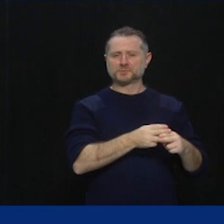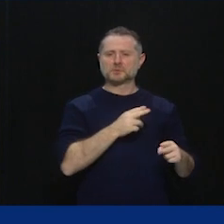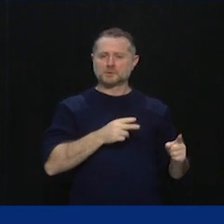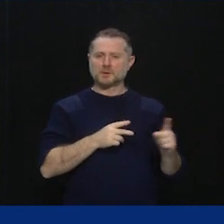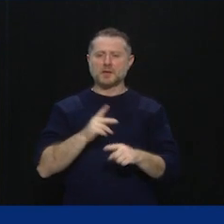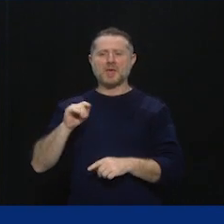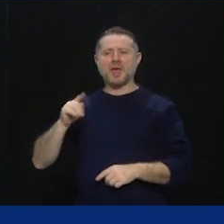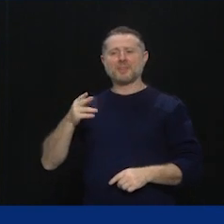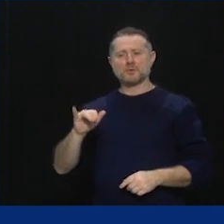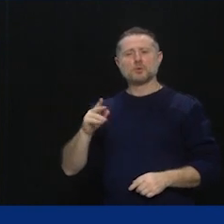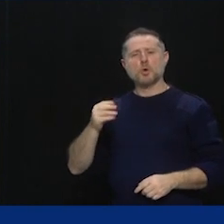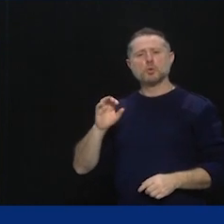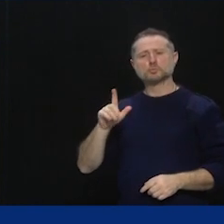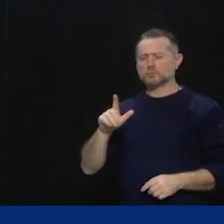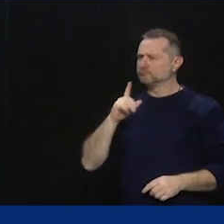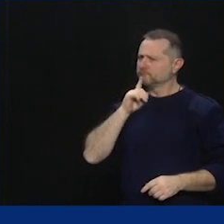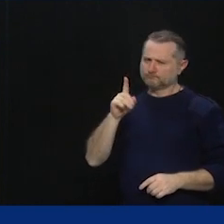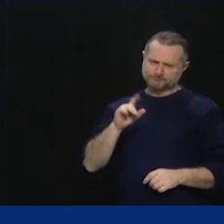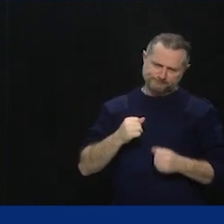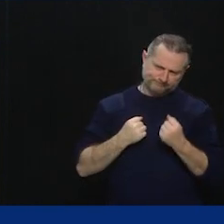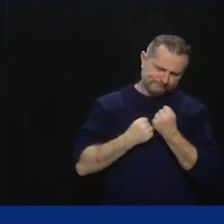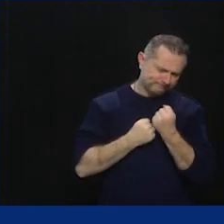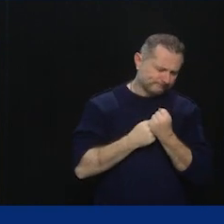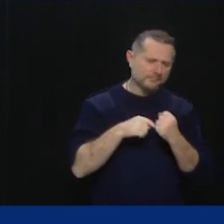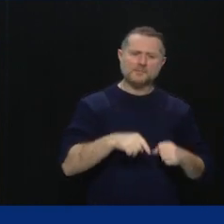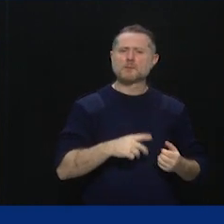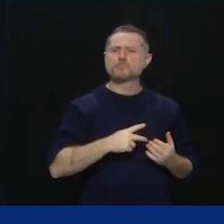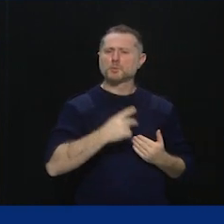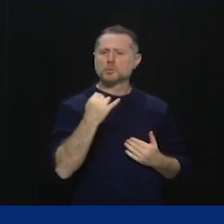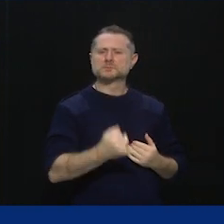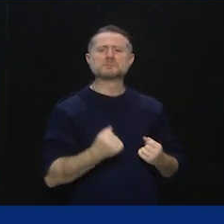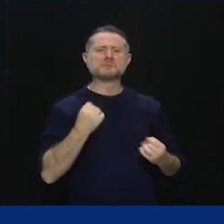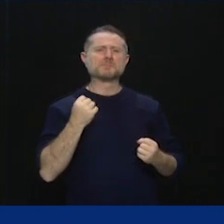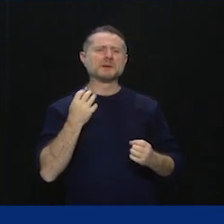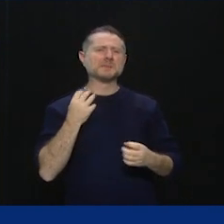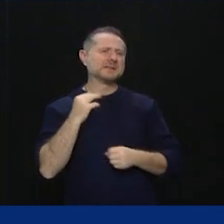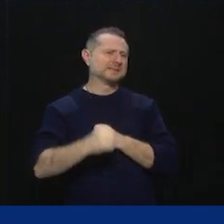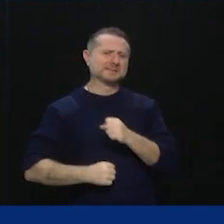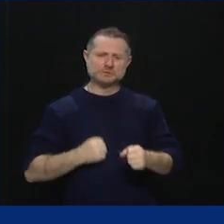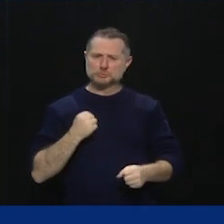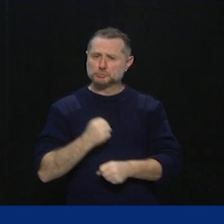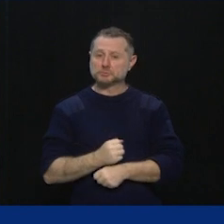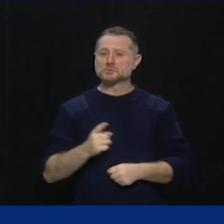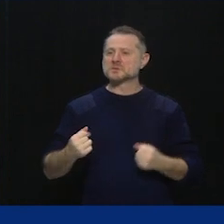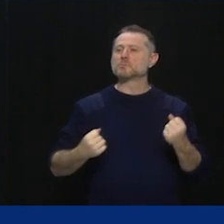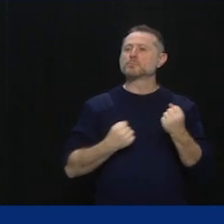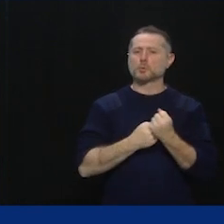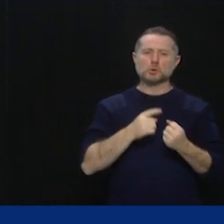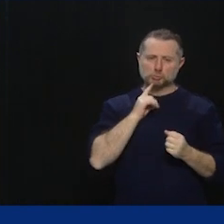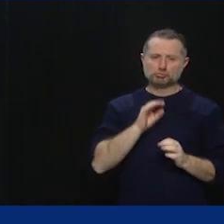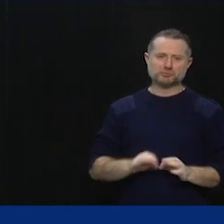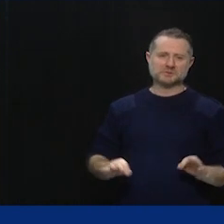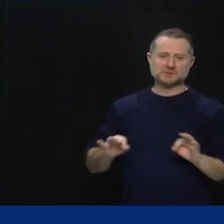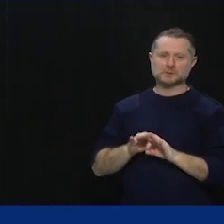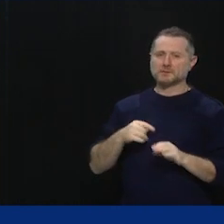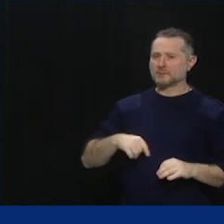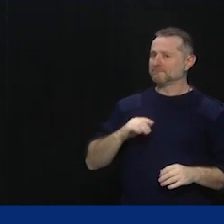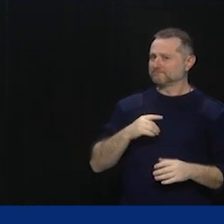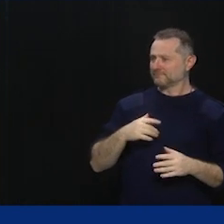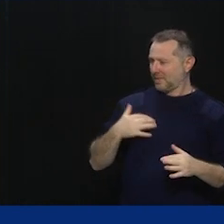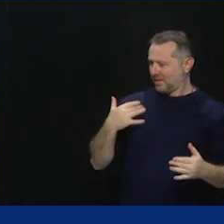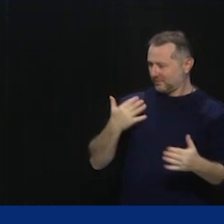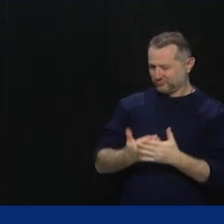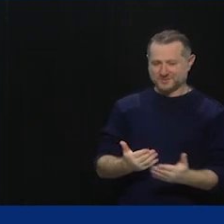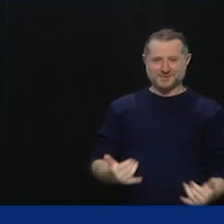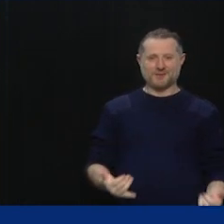years have been critical to our success in getting here today. I can assure you that without the support of Governor Hochul and the